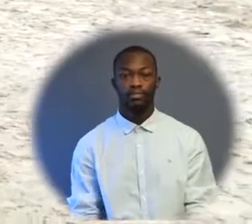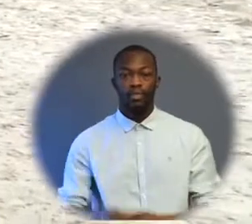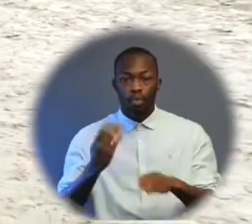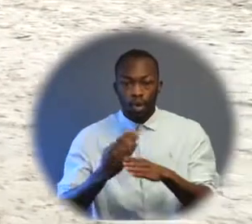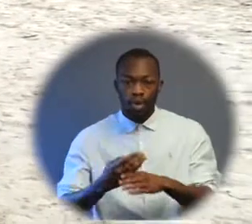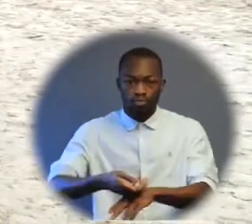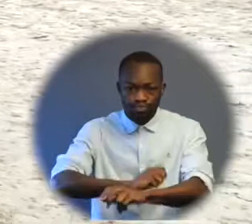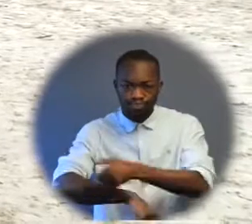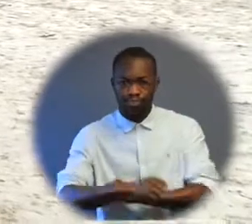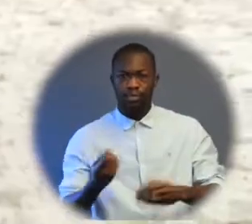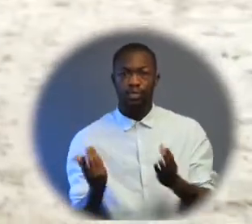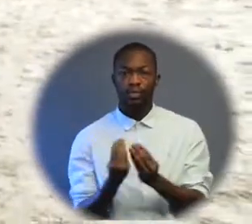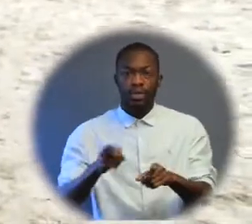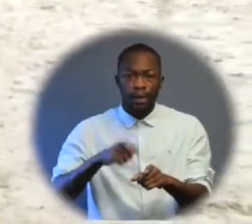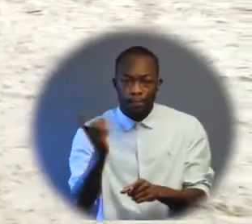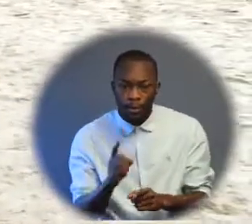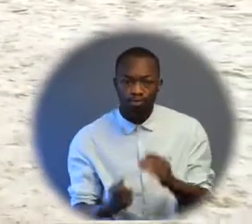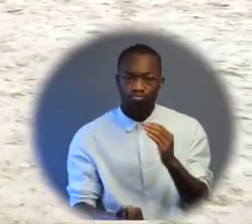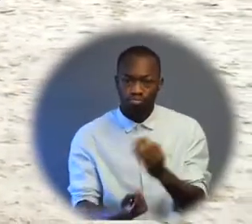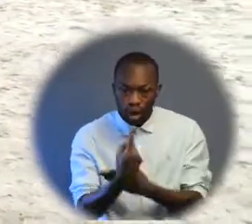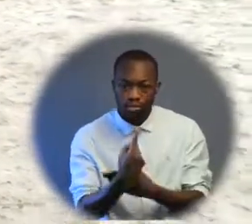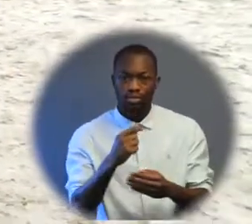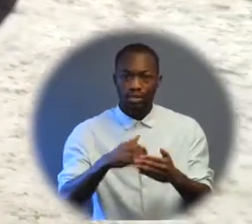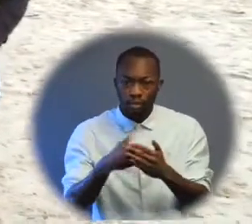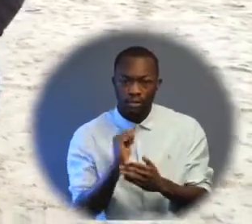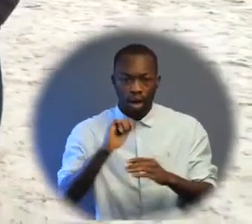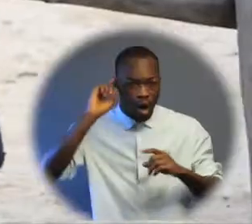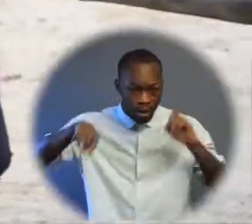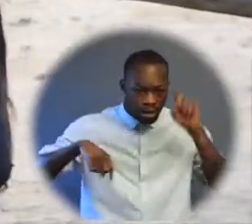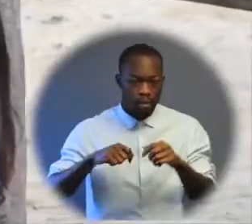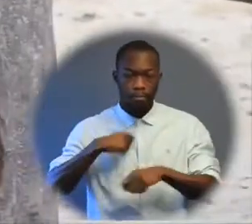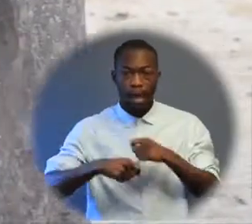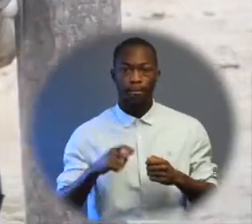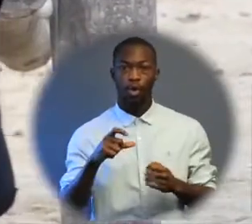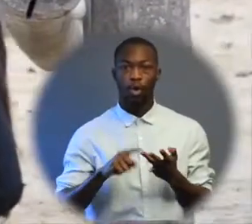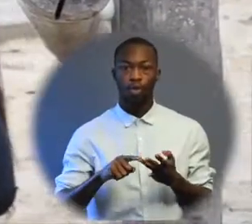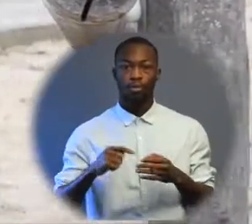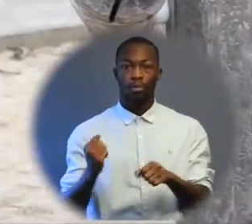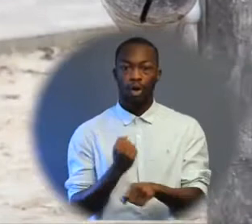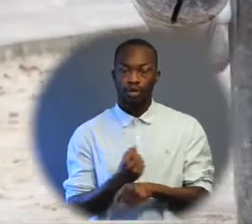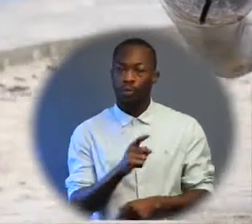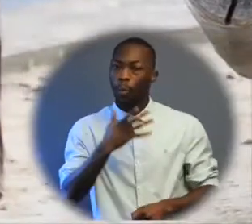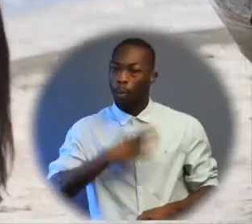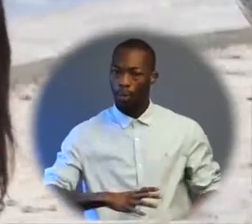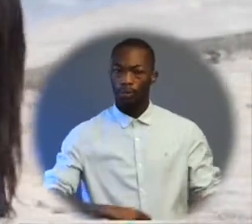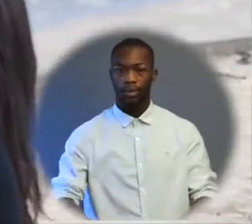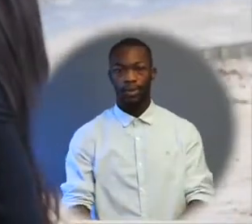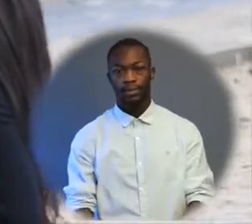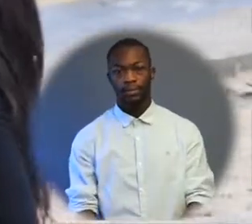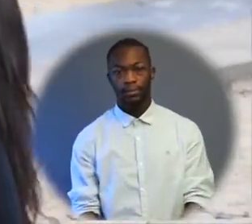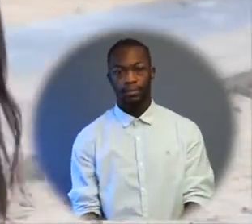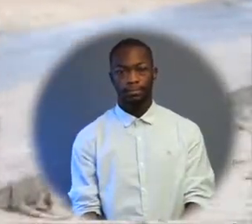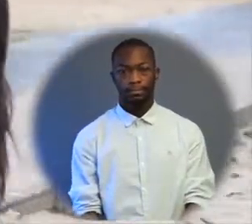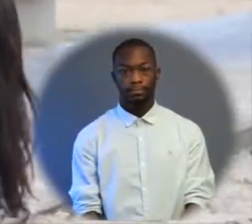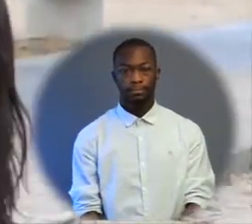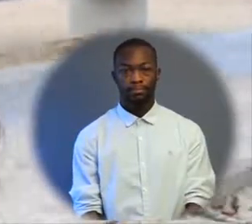We've been working with young people across London to give them the chance to develop their ideas and become co-producers to make this a festival that they want to be